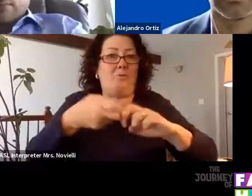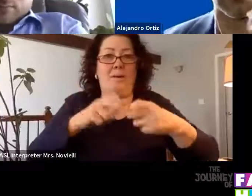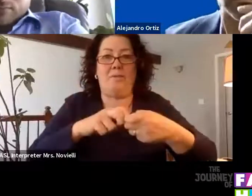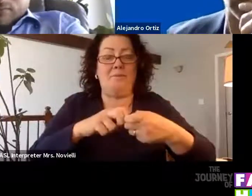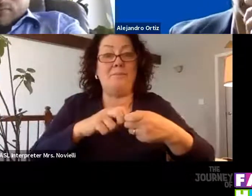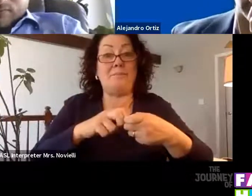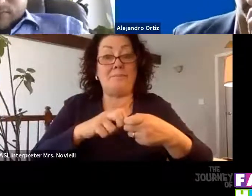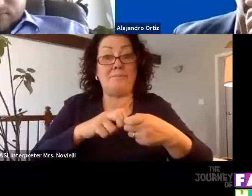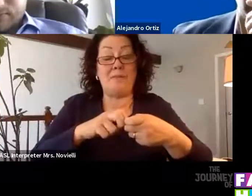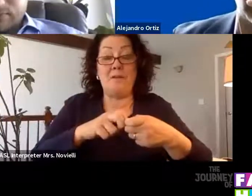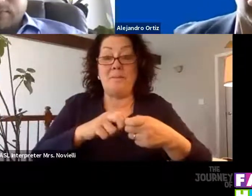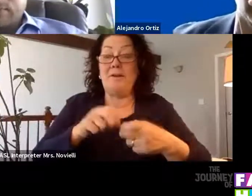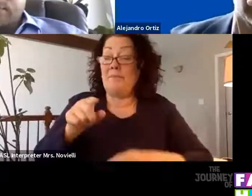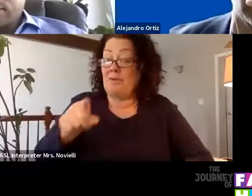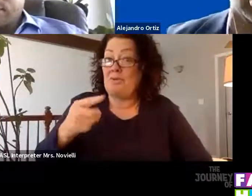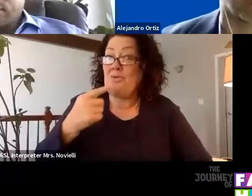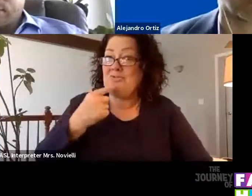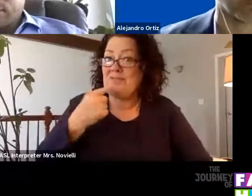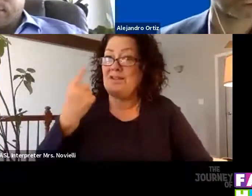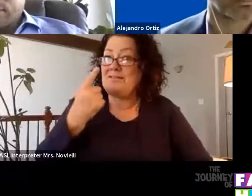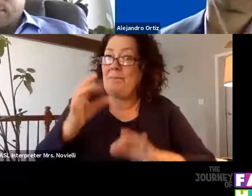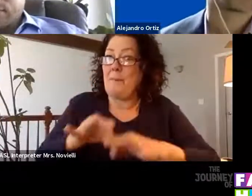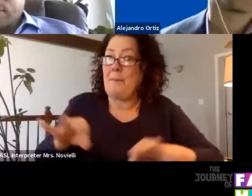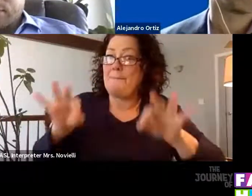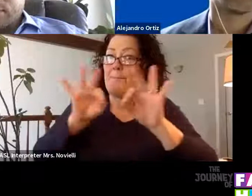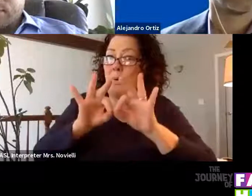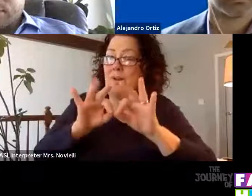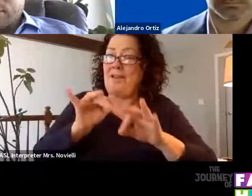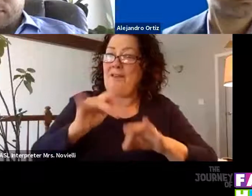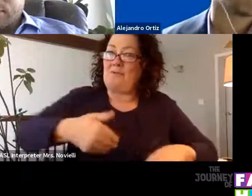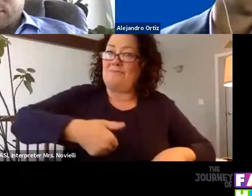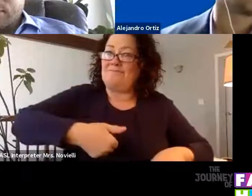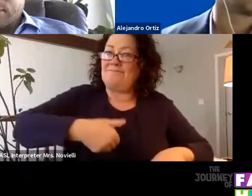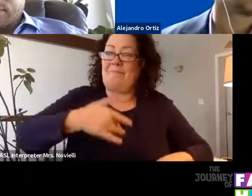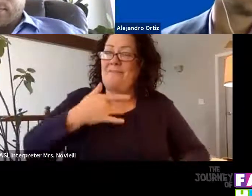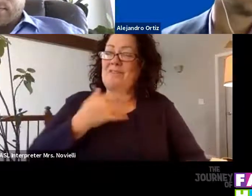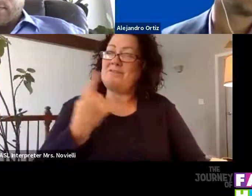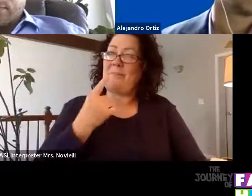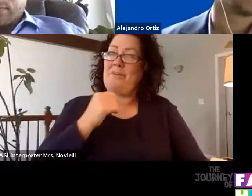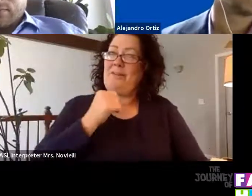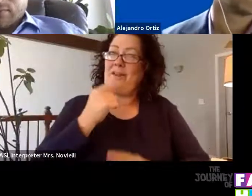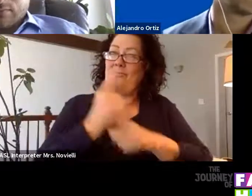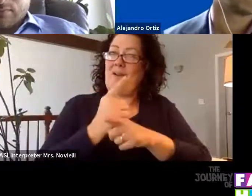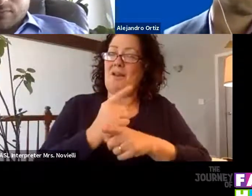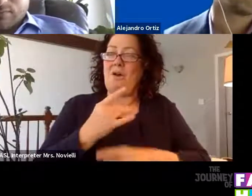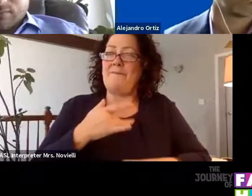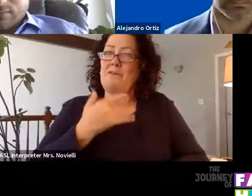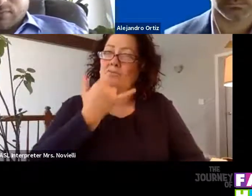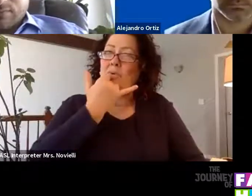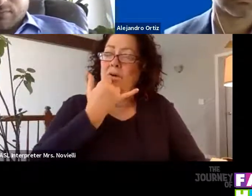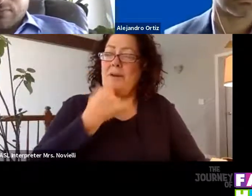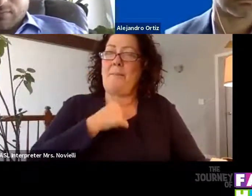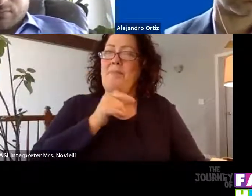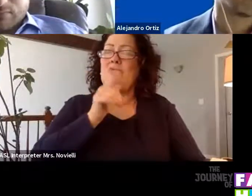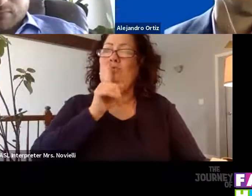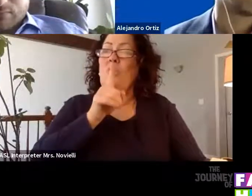I do think one thing you said, Elaine, is important. If something feels wrong or you have a question about something, ask, right? And, you